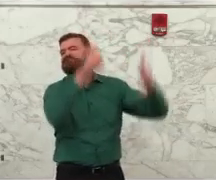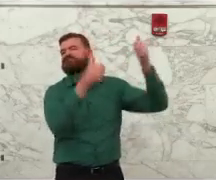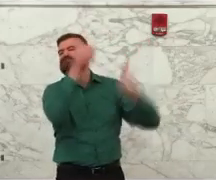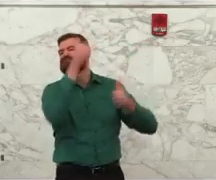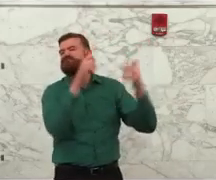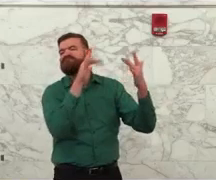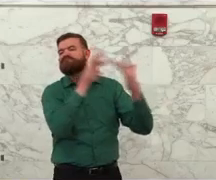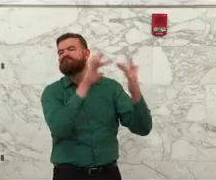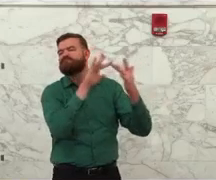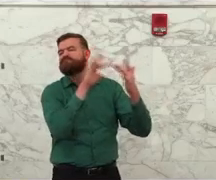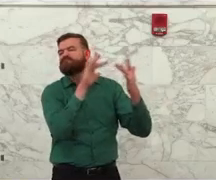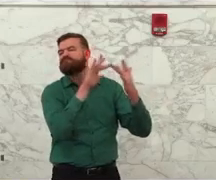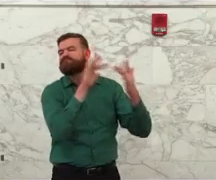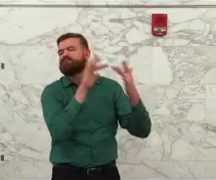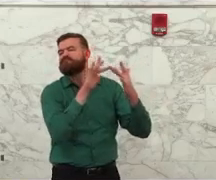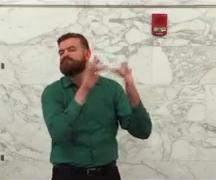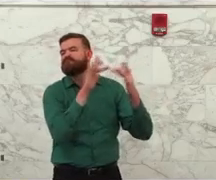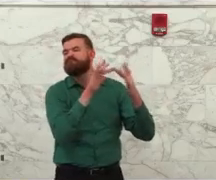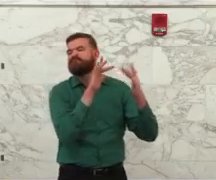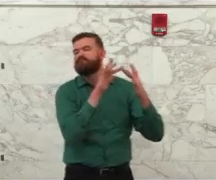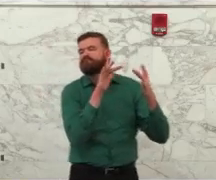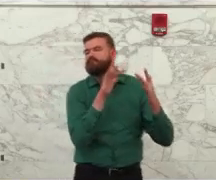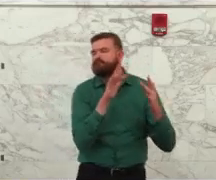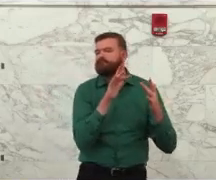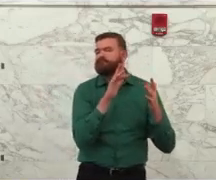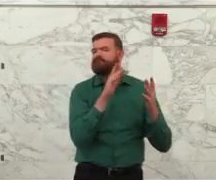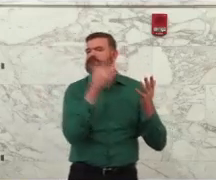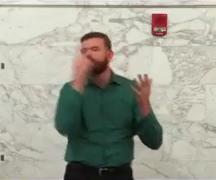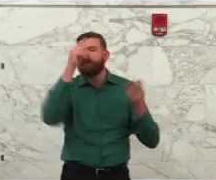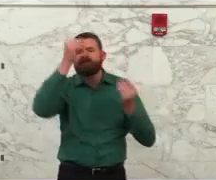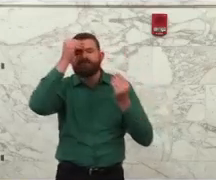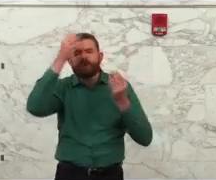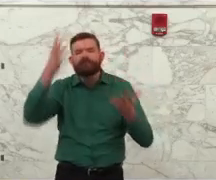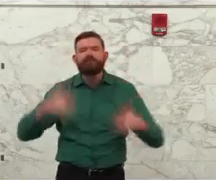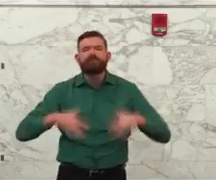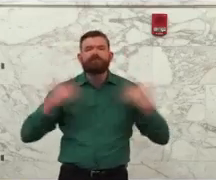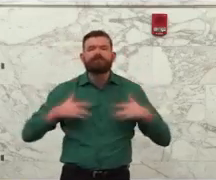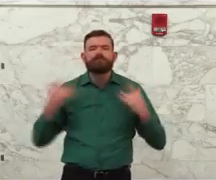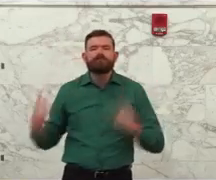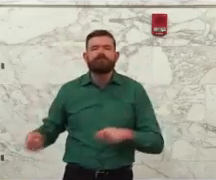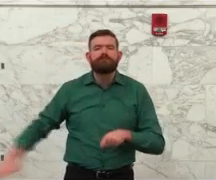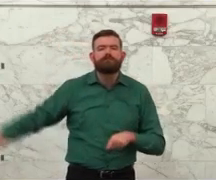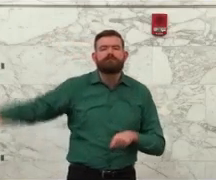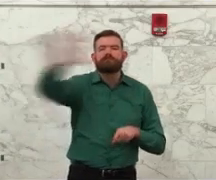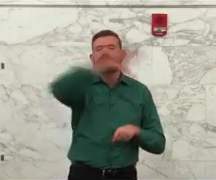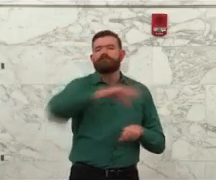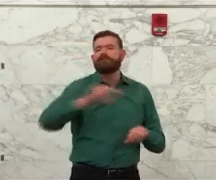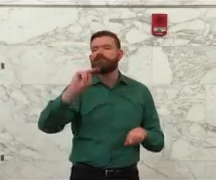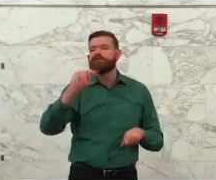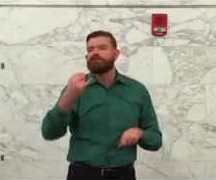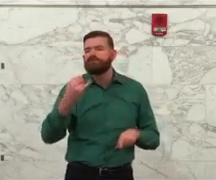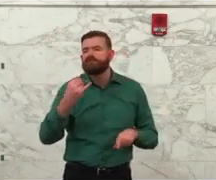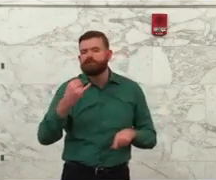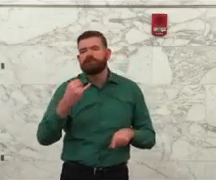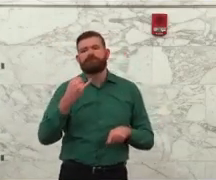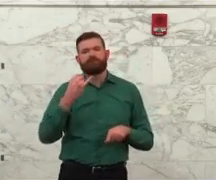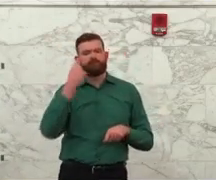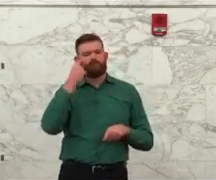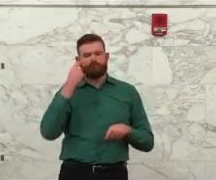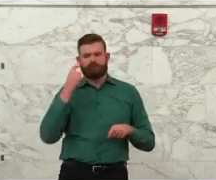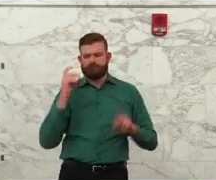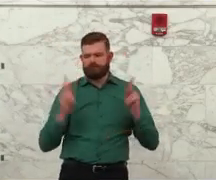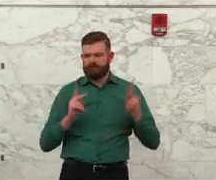intelligence across the board. We're operating at 100% in that capacity. And one of the pieces, the Governor mentioned the text message that went out that essentially alluded